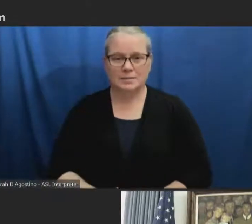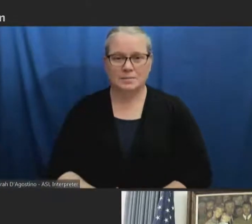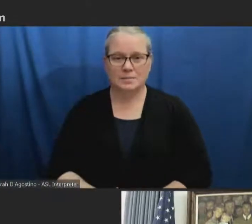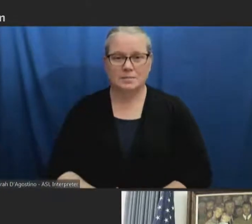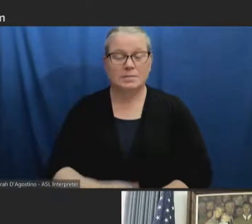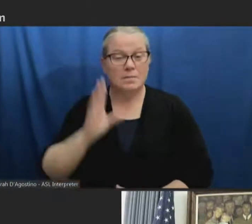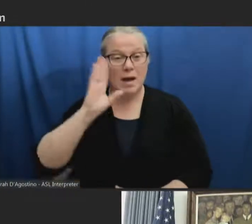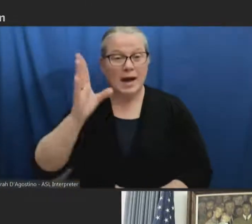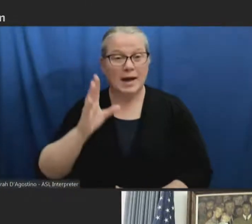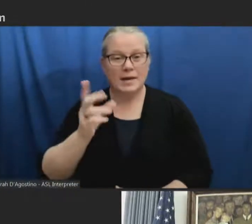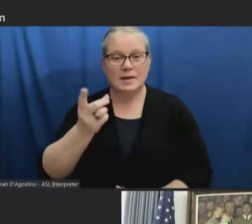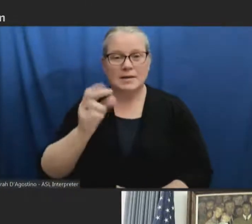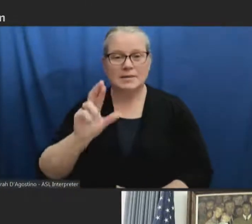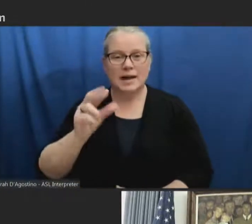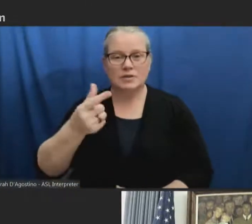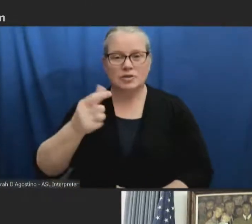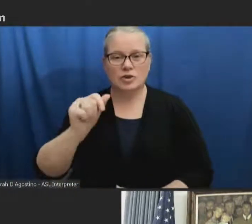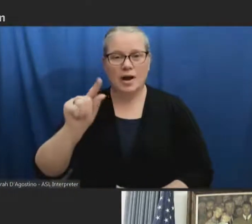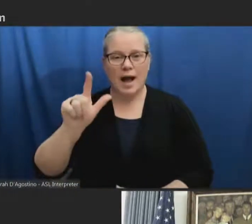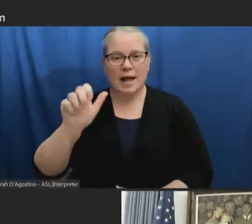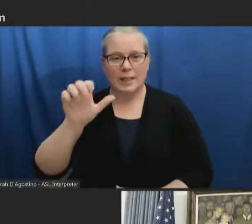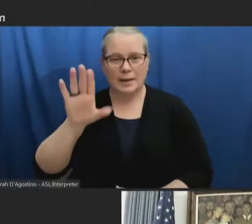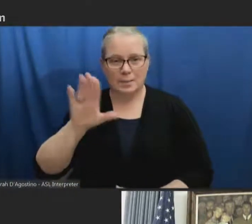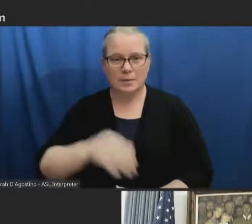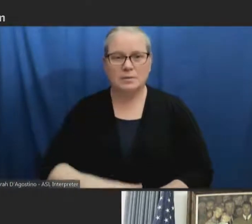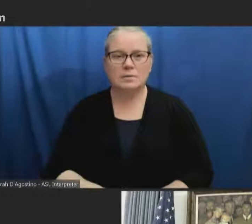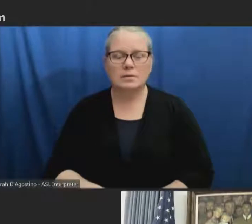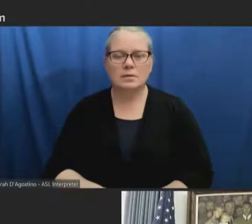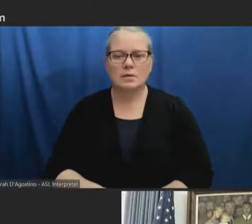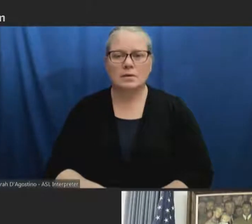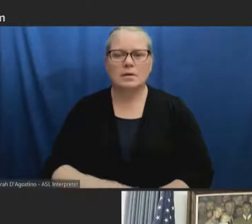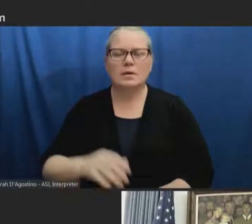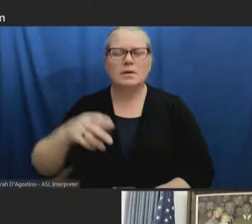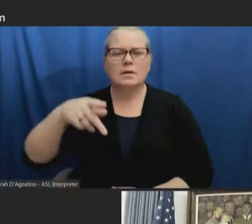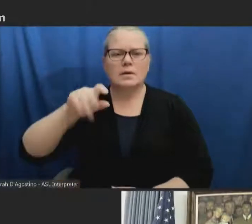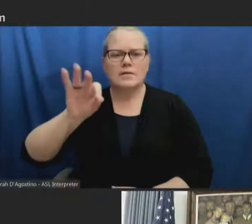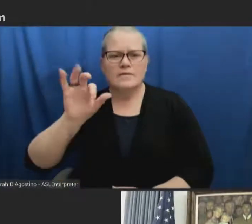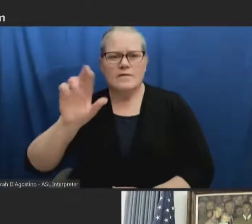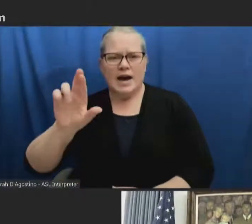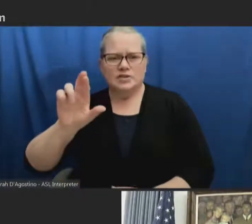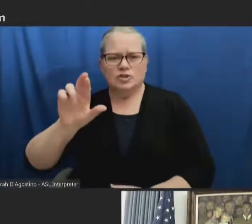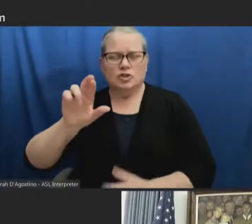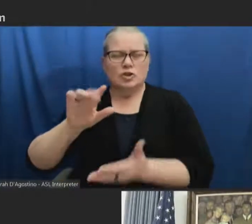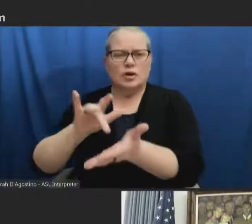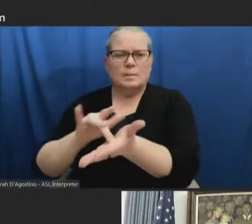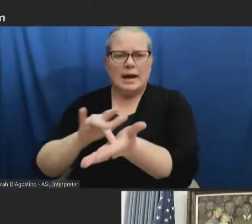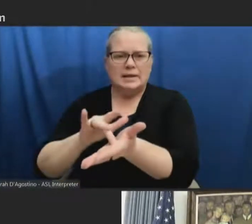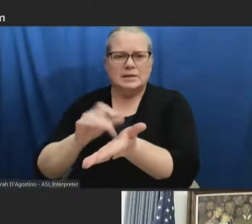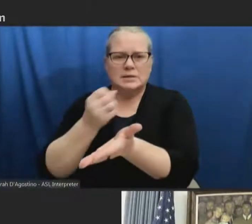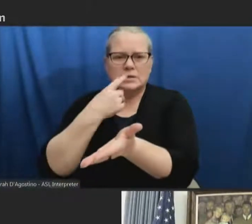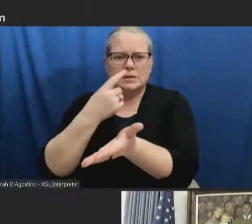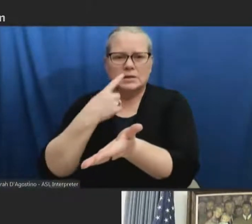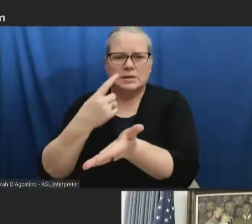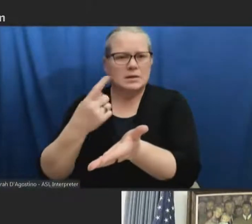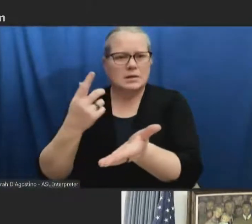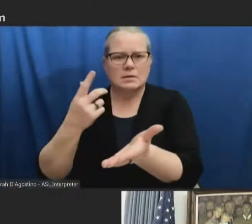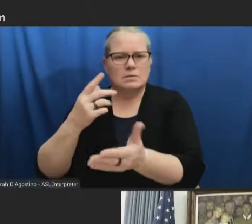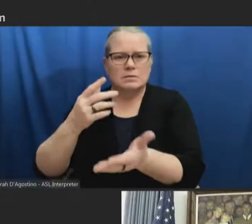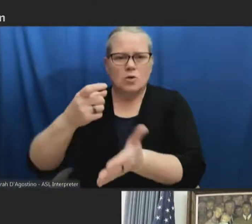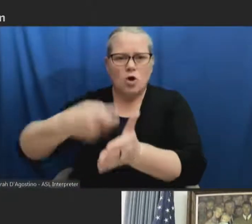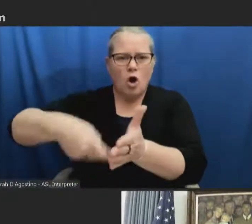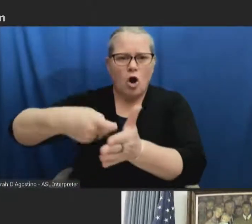Hi, Dr. Gottlieb, how expensive is the Pfizer therapeutic pill, and will that change over time as supply goes